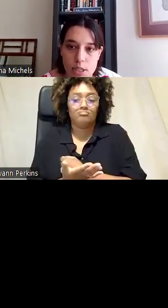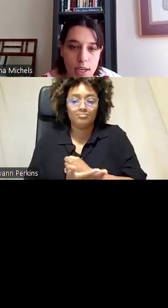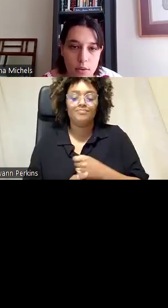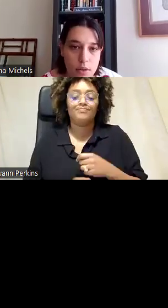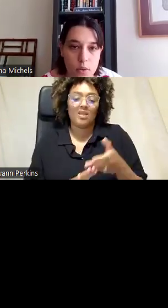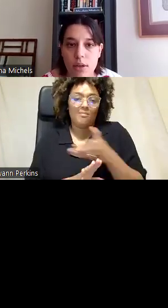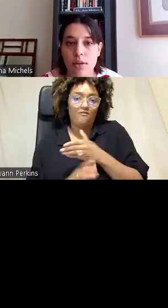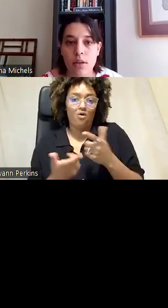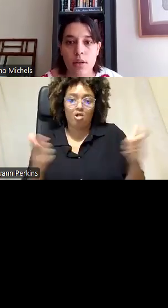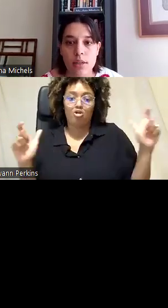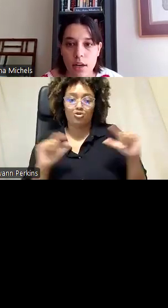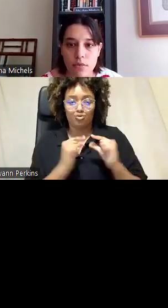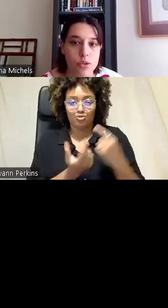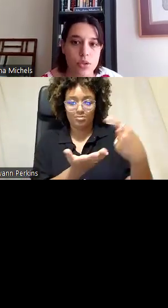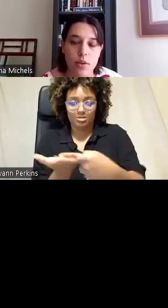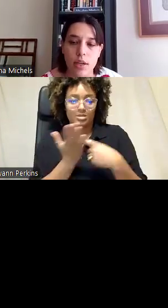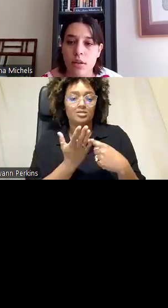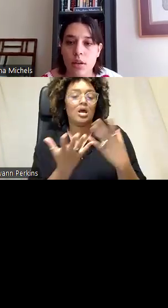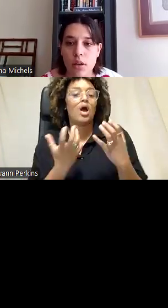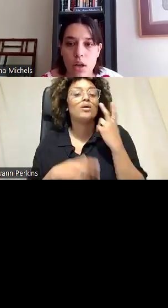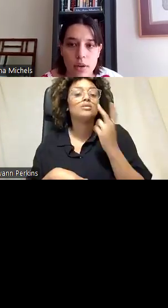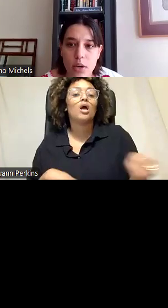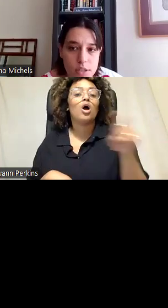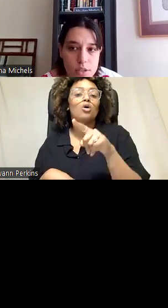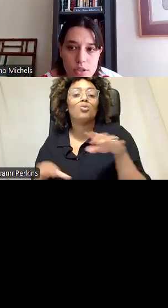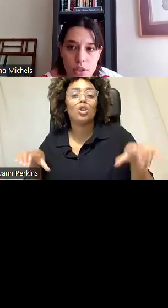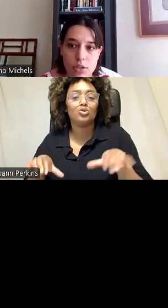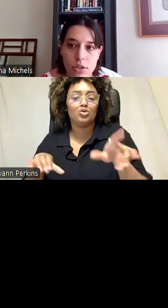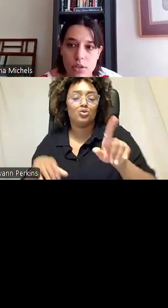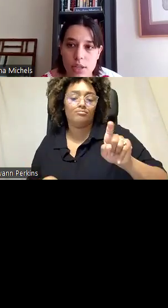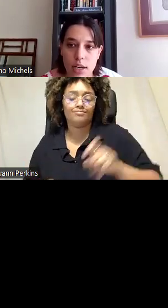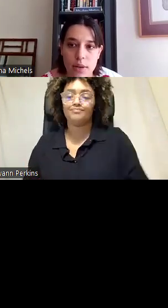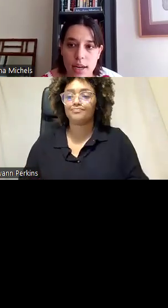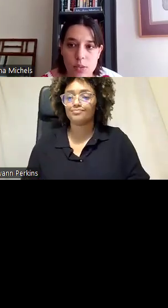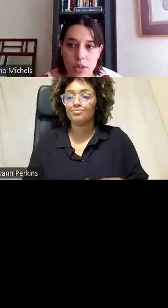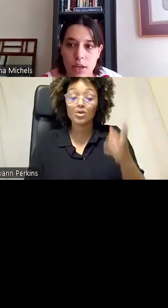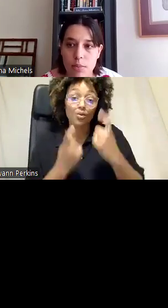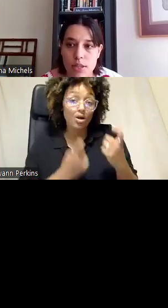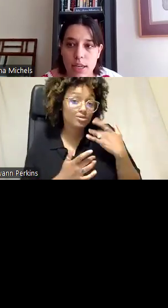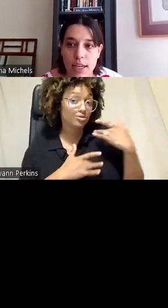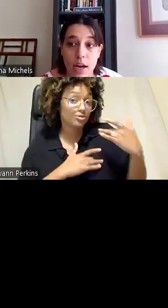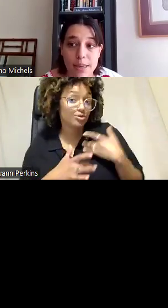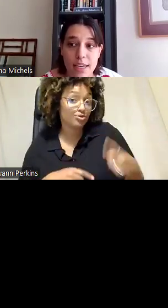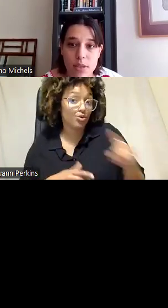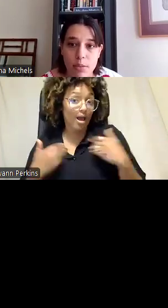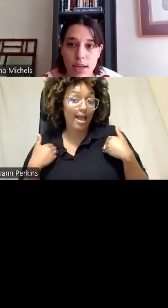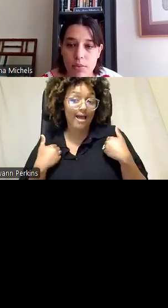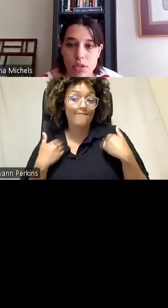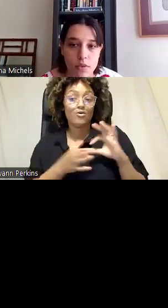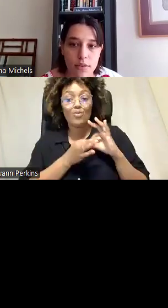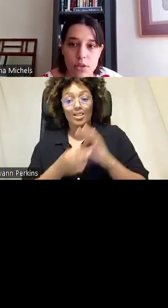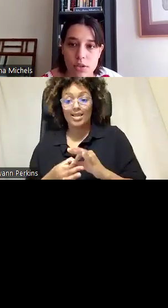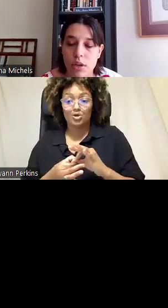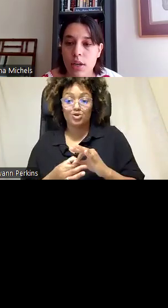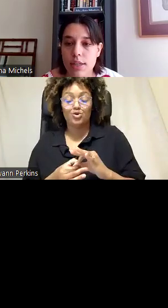a moment to check in with everyone, see how folks are doing. Are there any questions or concerns that anyone has regarding building an economic safety plan